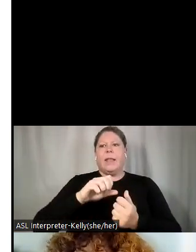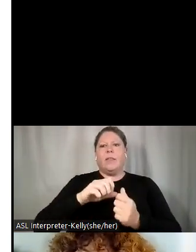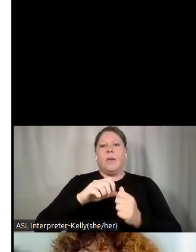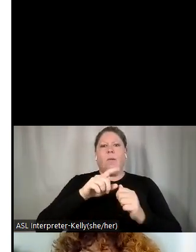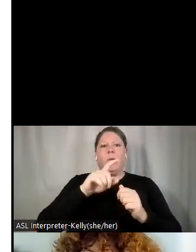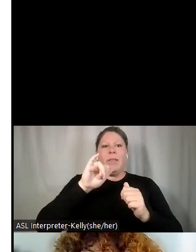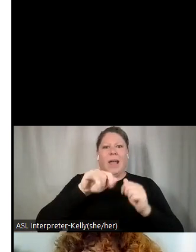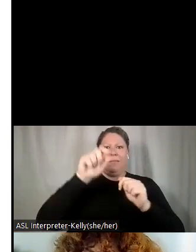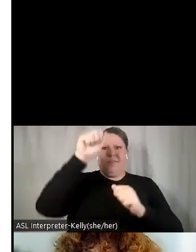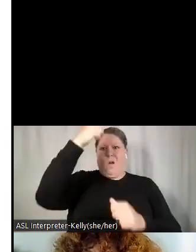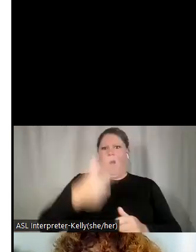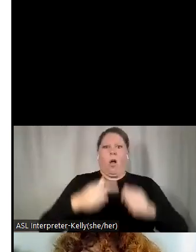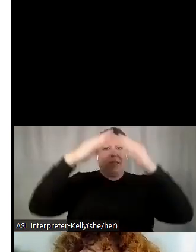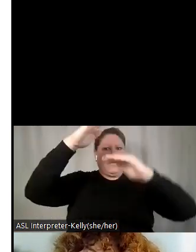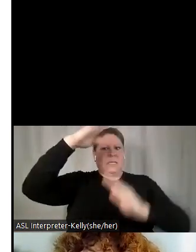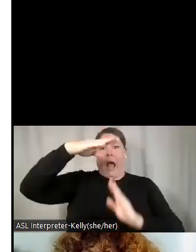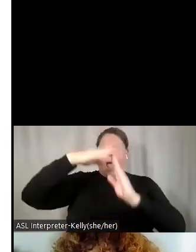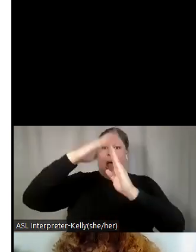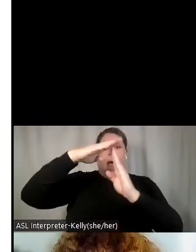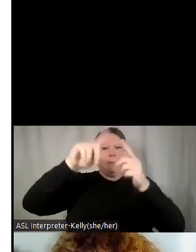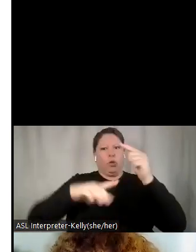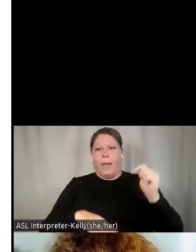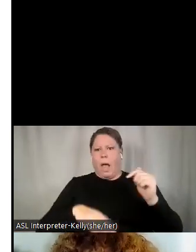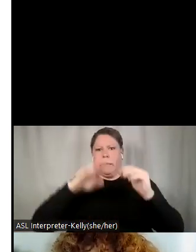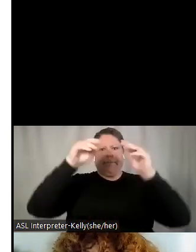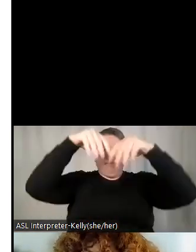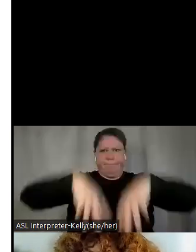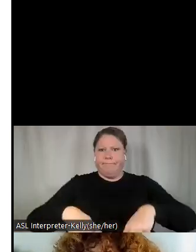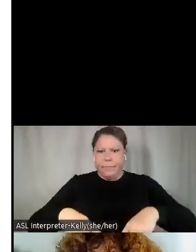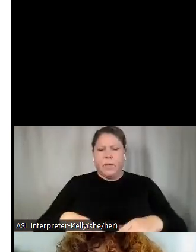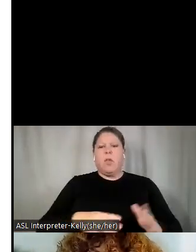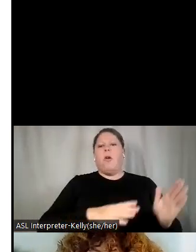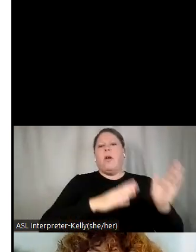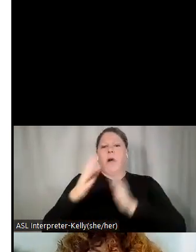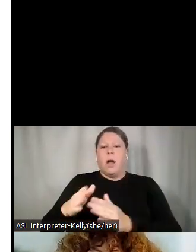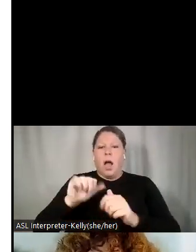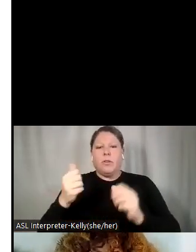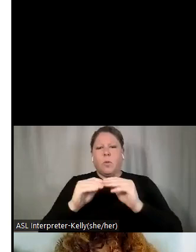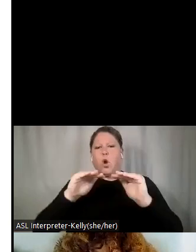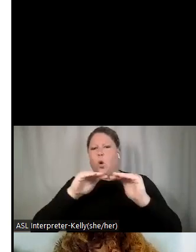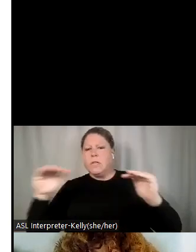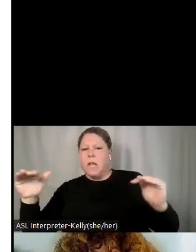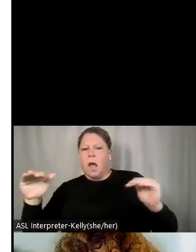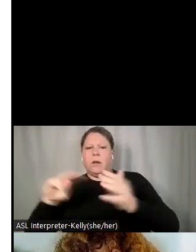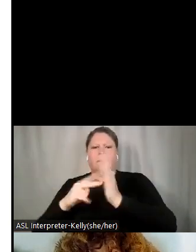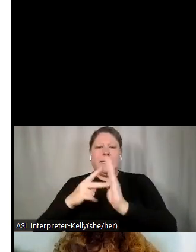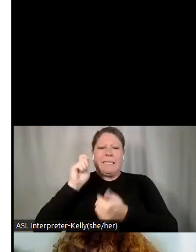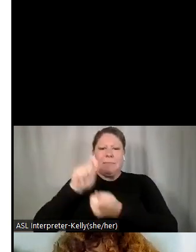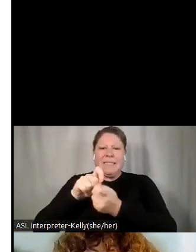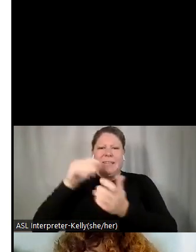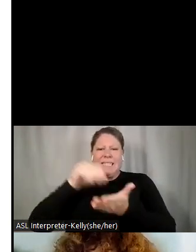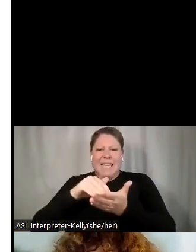These are more of the programmatic or center specific value streams. So there's work that's done on things